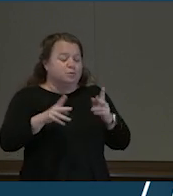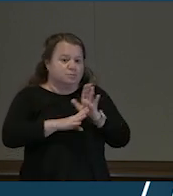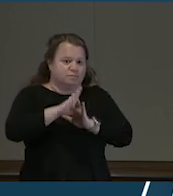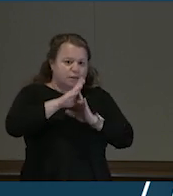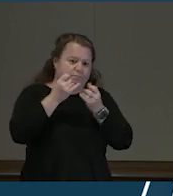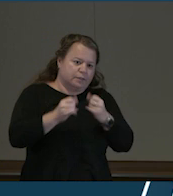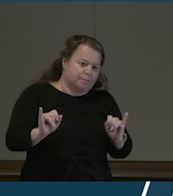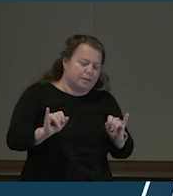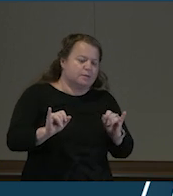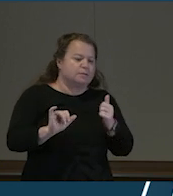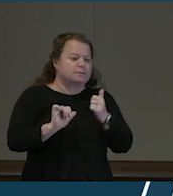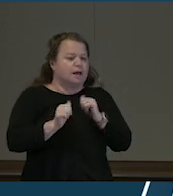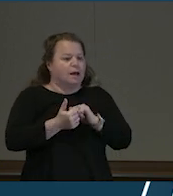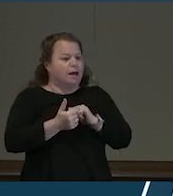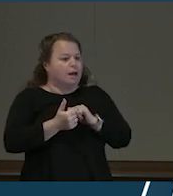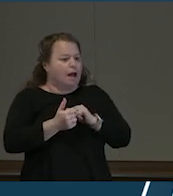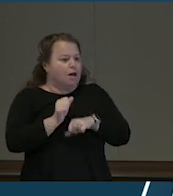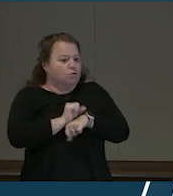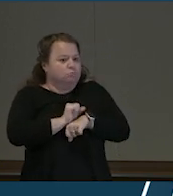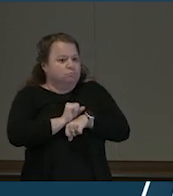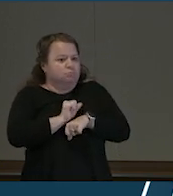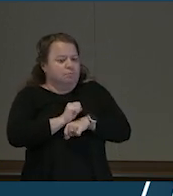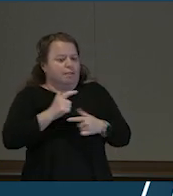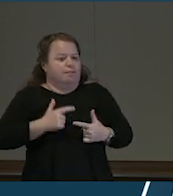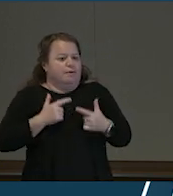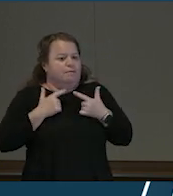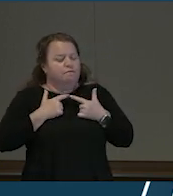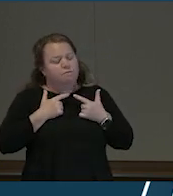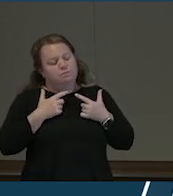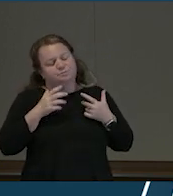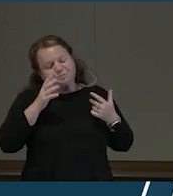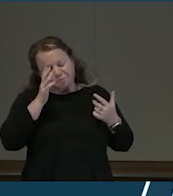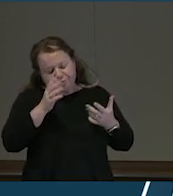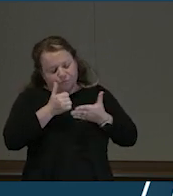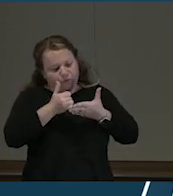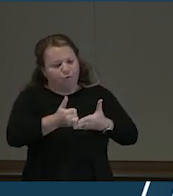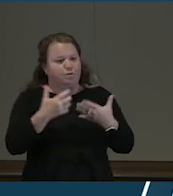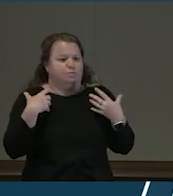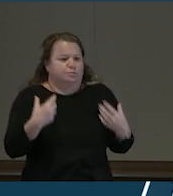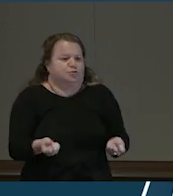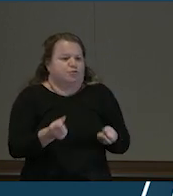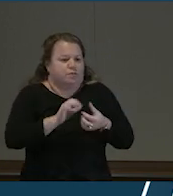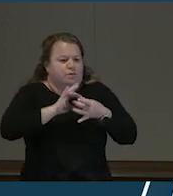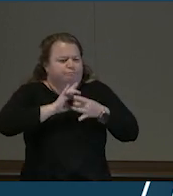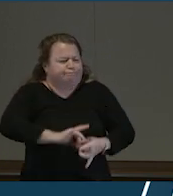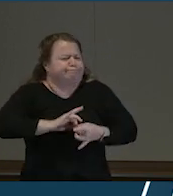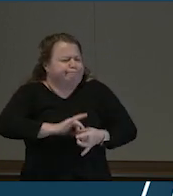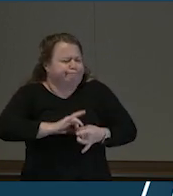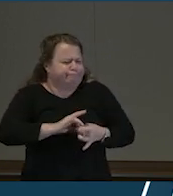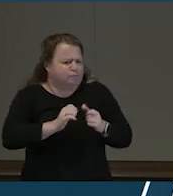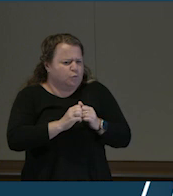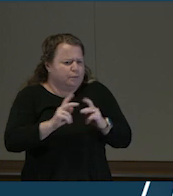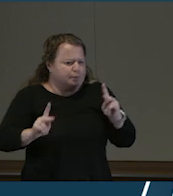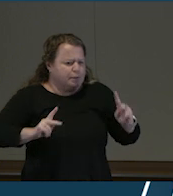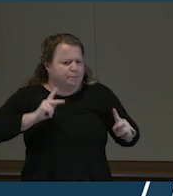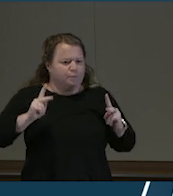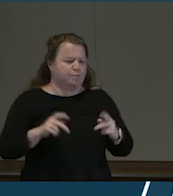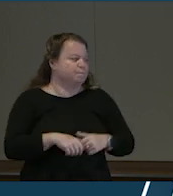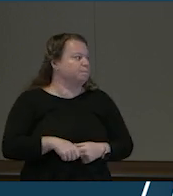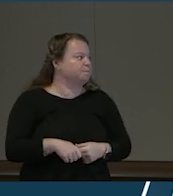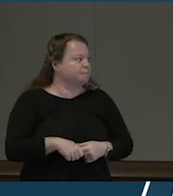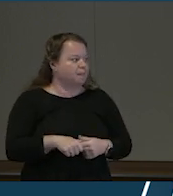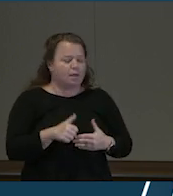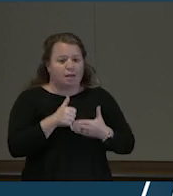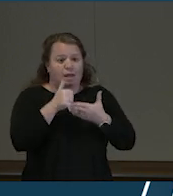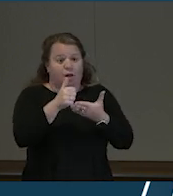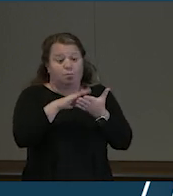they can do by themselves. It helps to strengthen bonds and attachments with others, helps them to develop those persistent